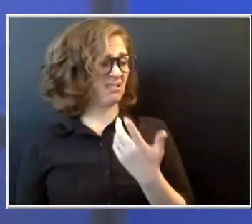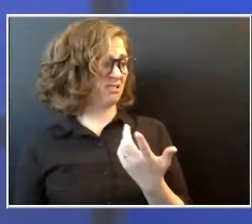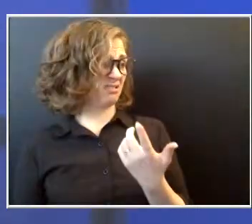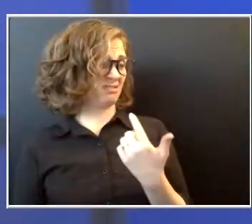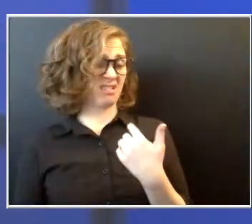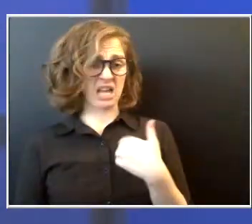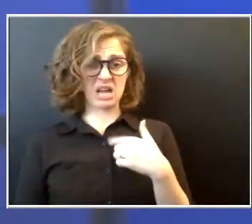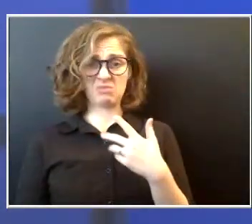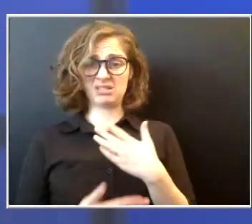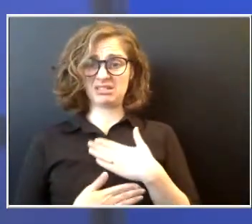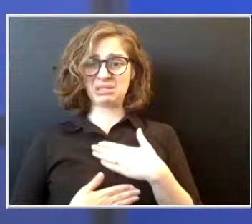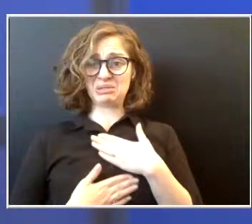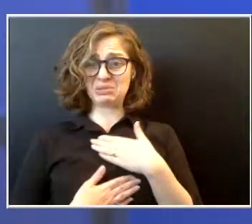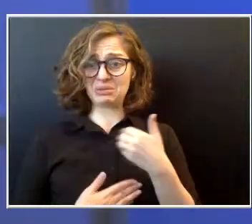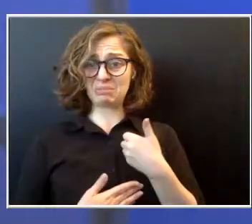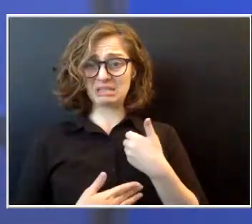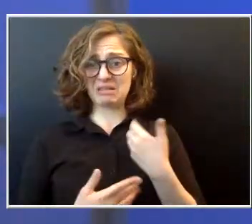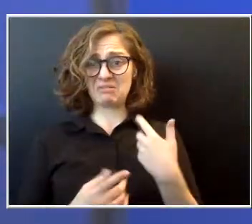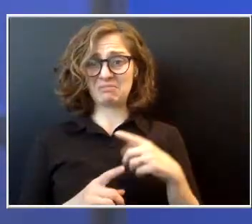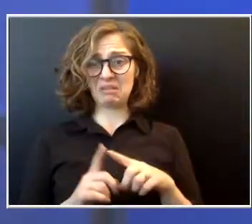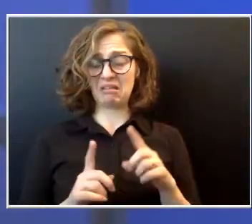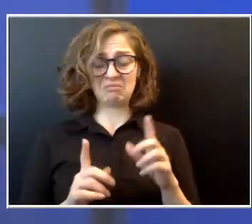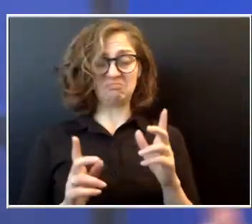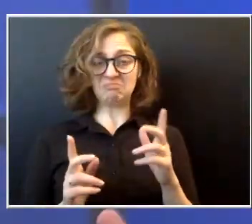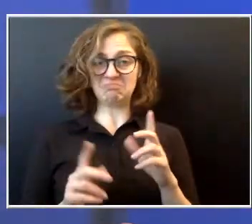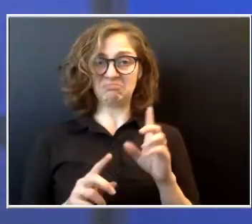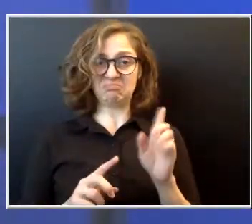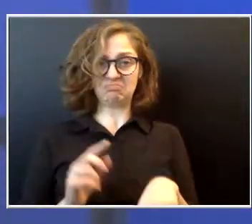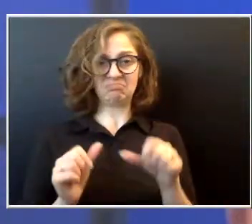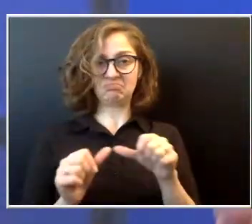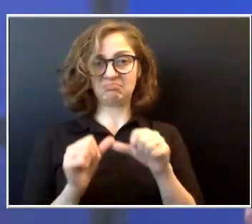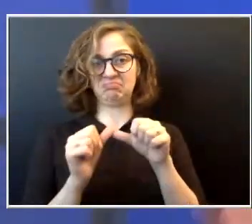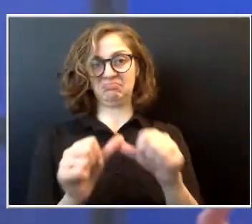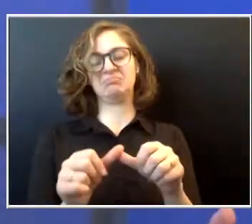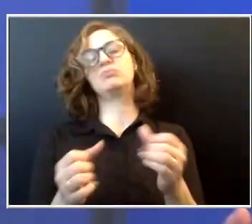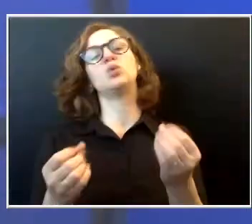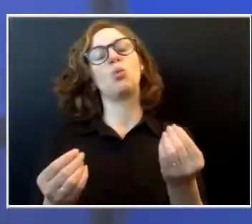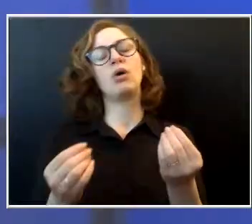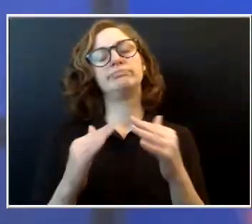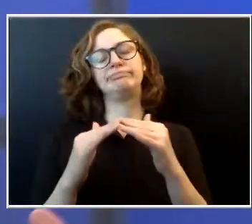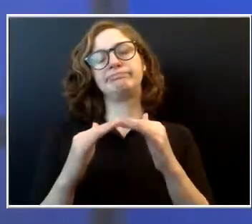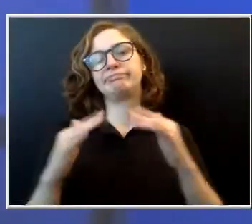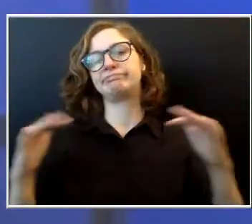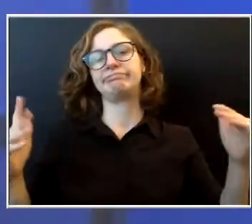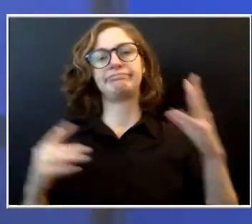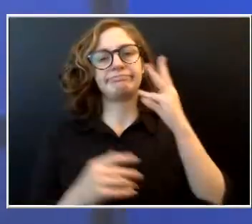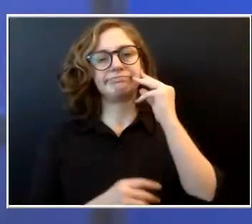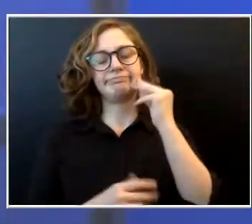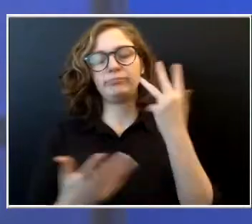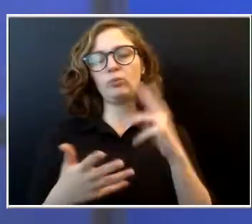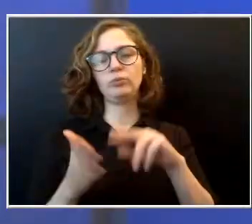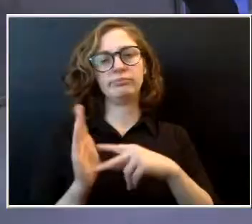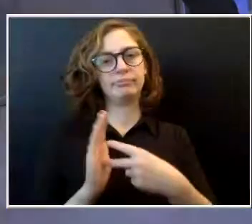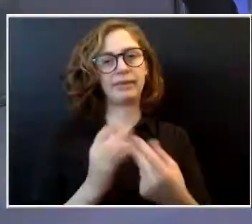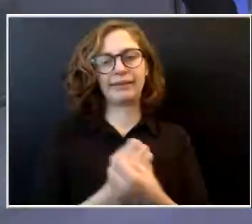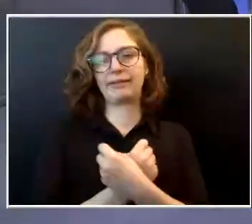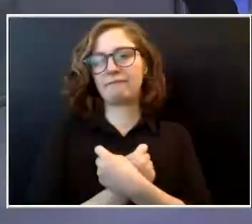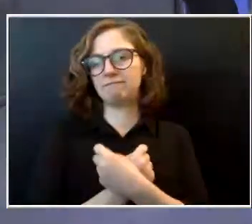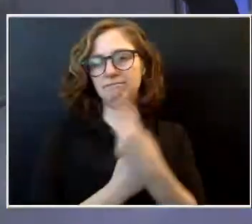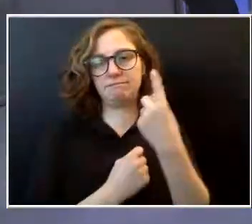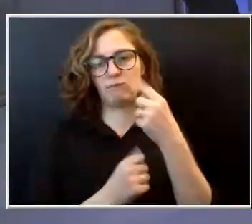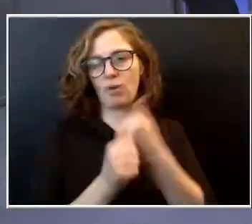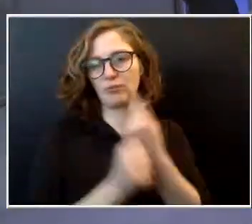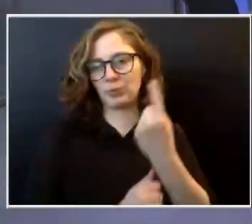do this, you know. So it's such a varied experience of what love is to a different person. Are there